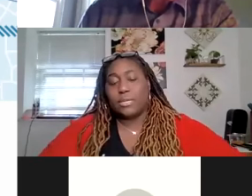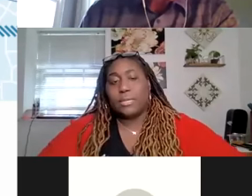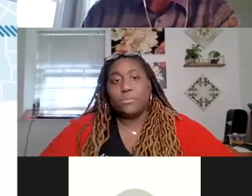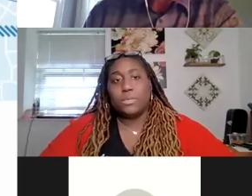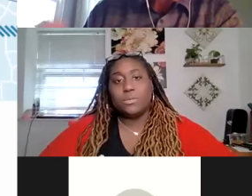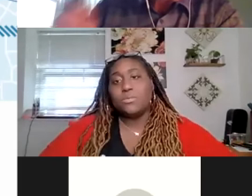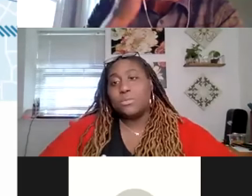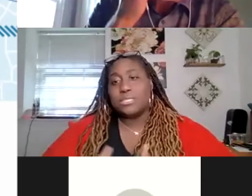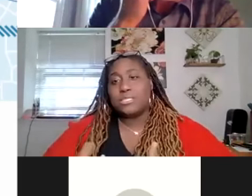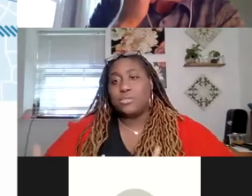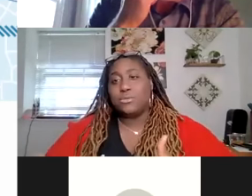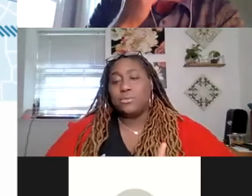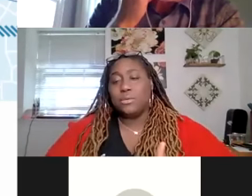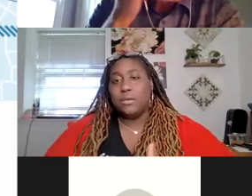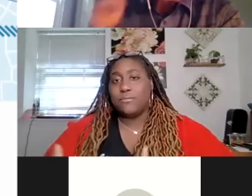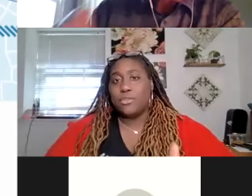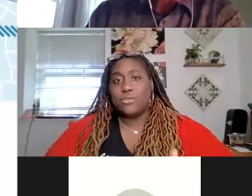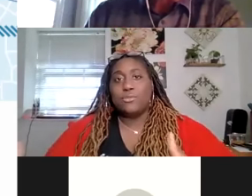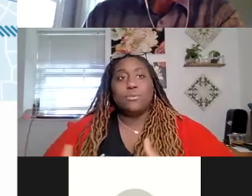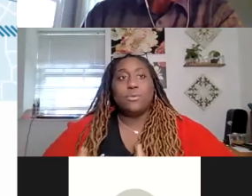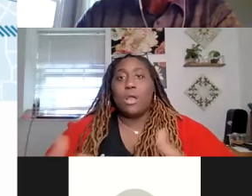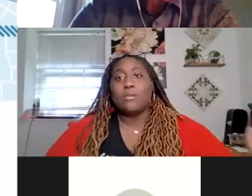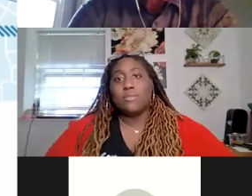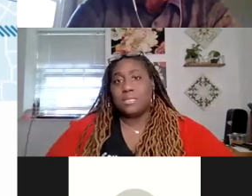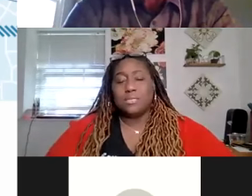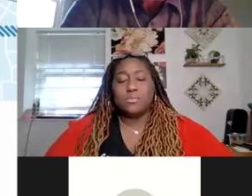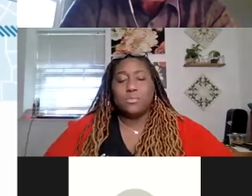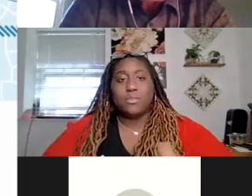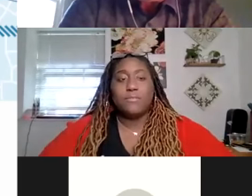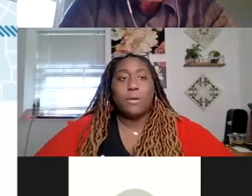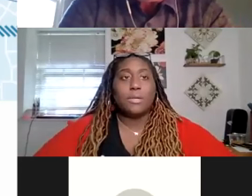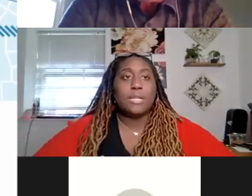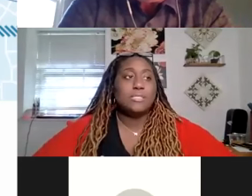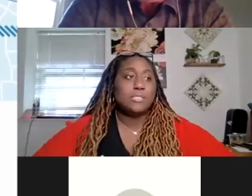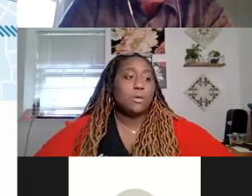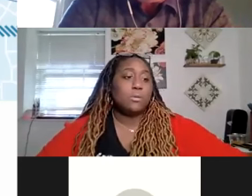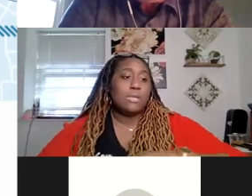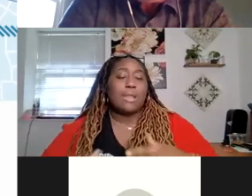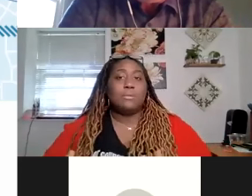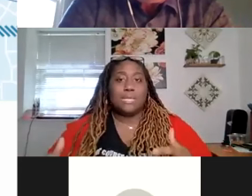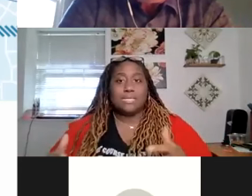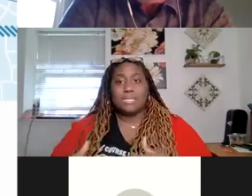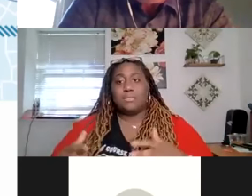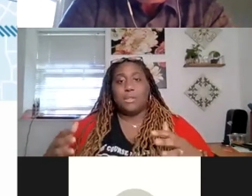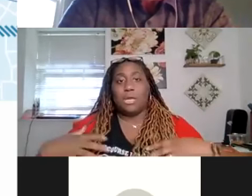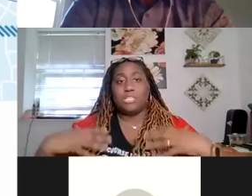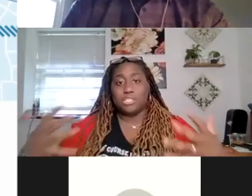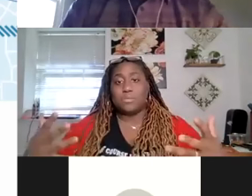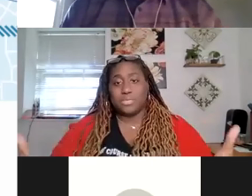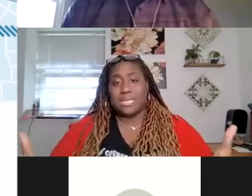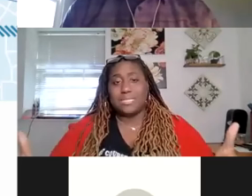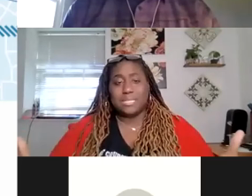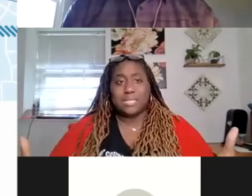your journey? What will this do for you or other residents moving forward? And so not only is it, you know, us just presenting to